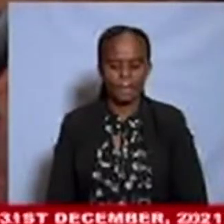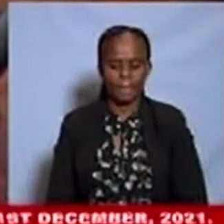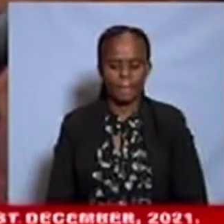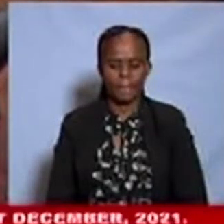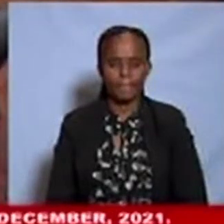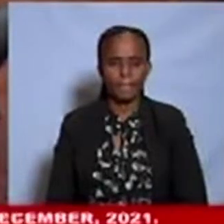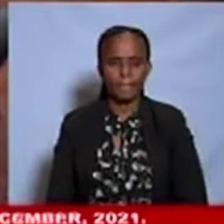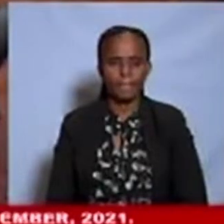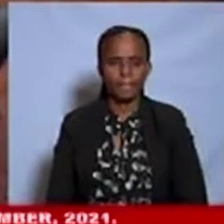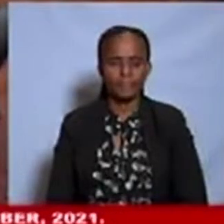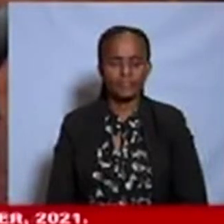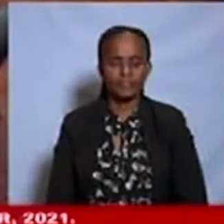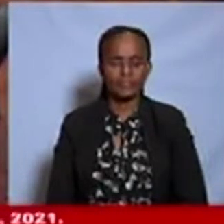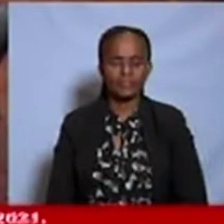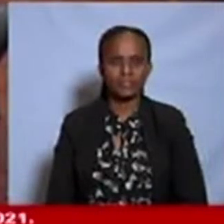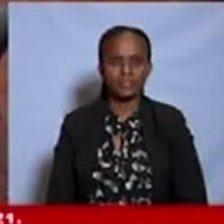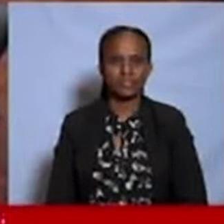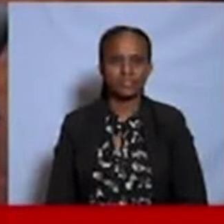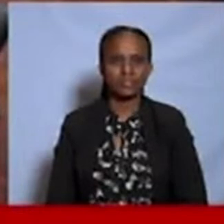Who can come in?